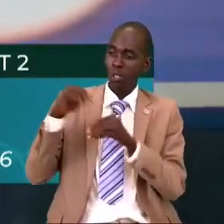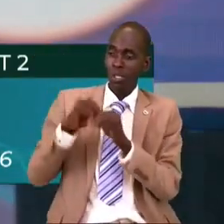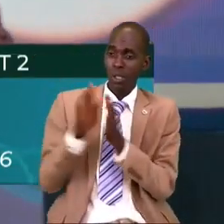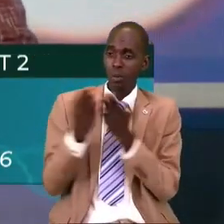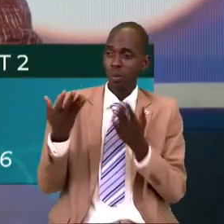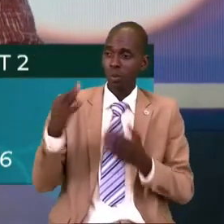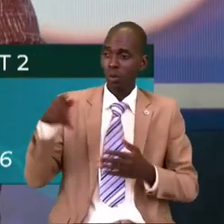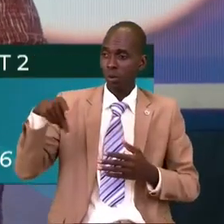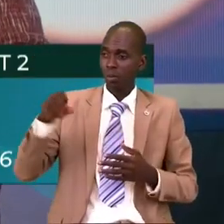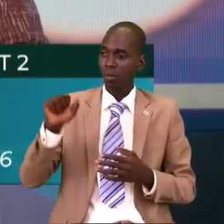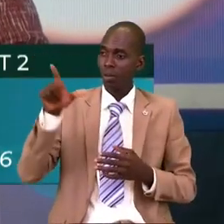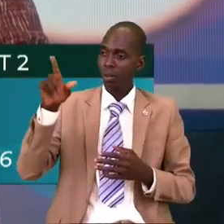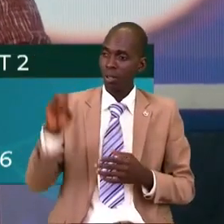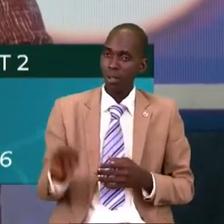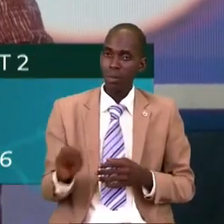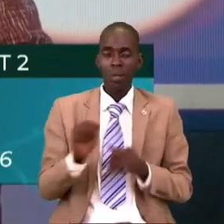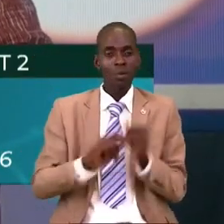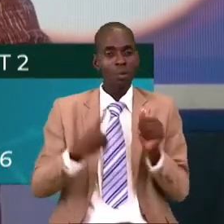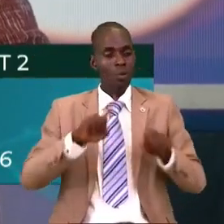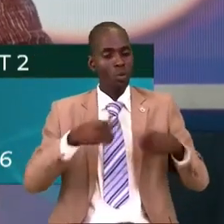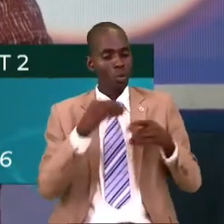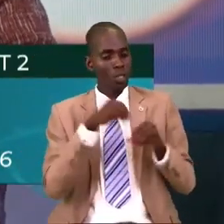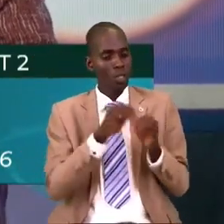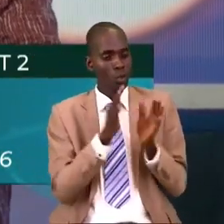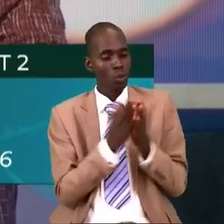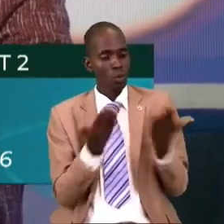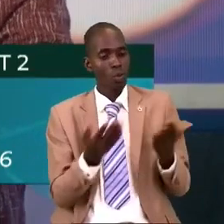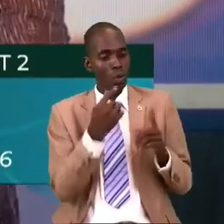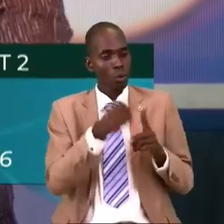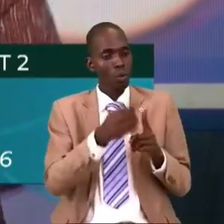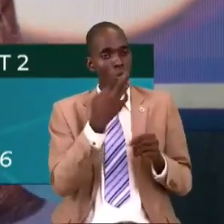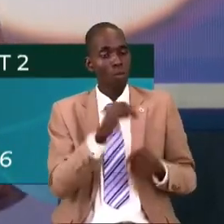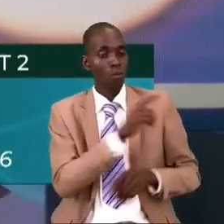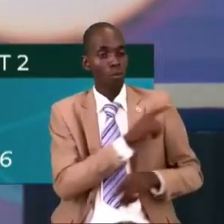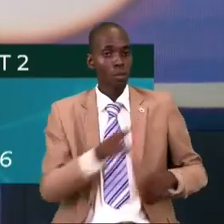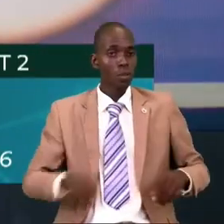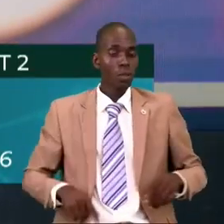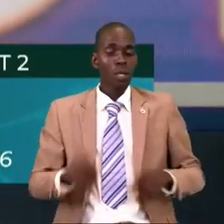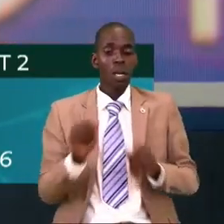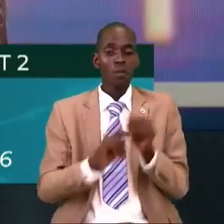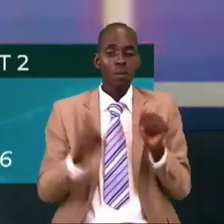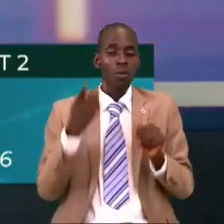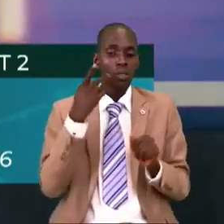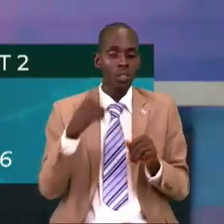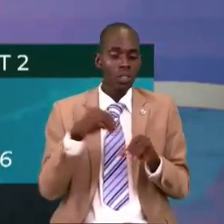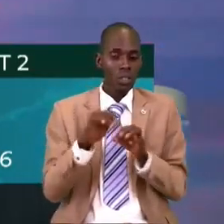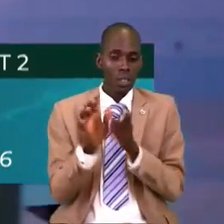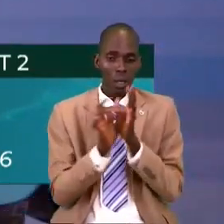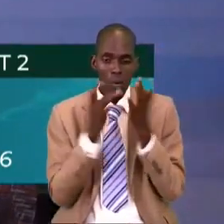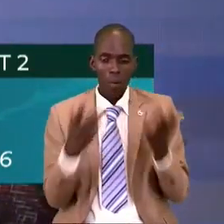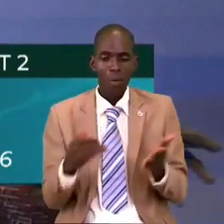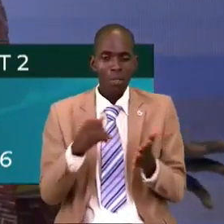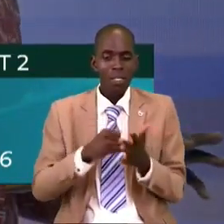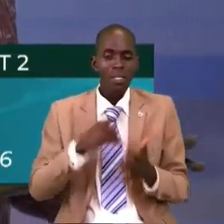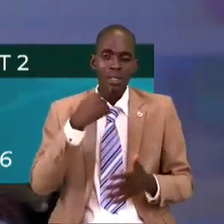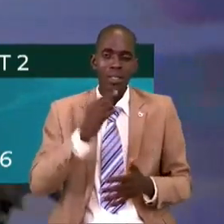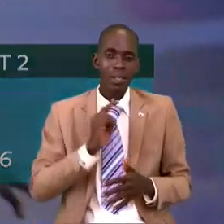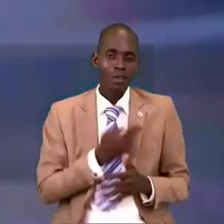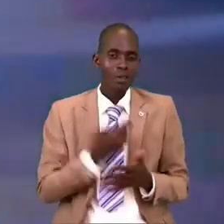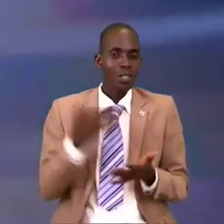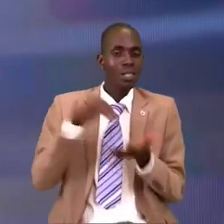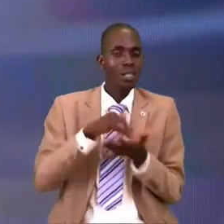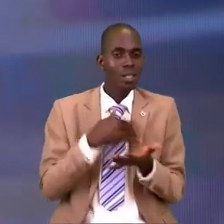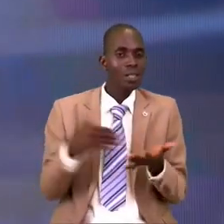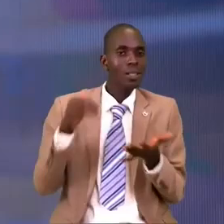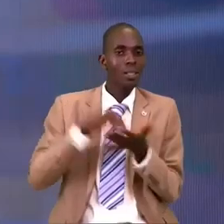that God is of great mercy. Look at verse 9. In verse 9, it says, the Lord